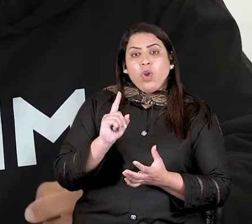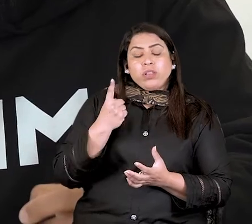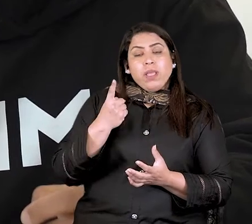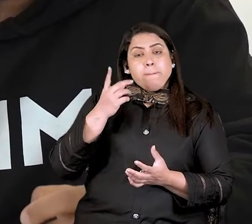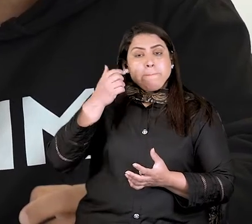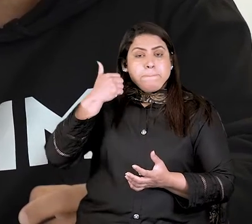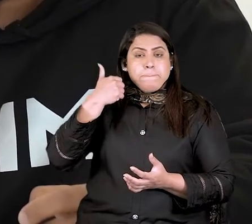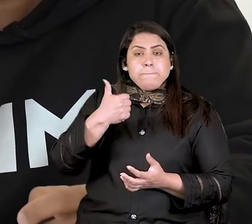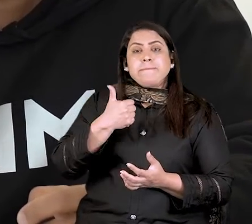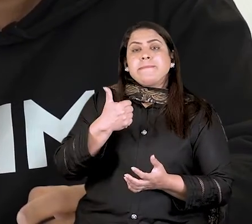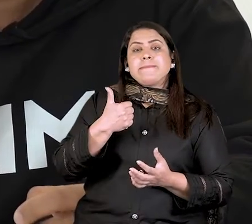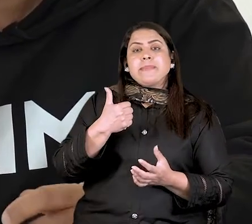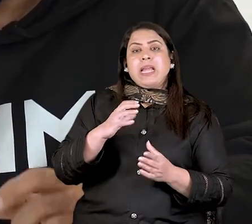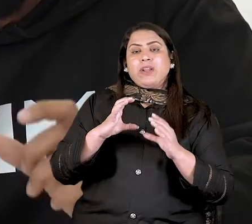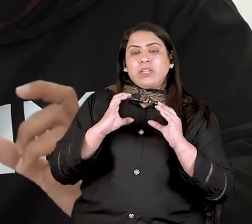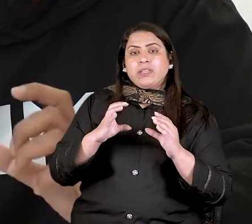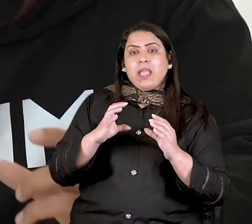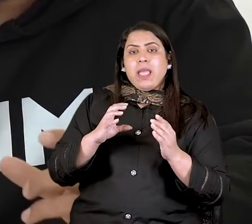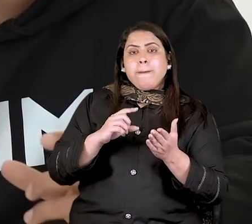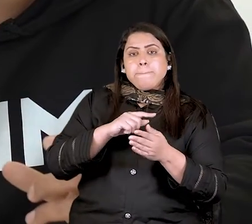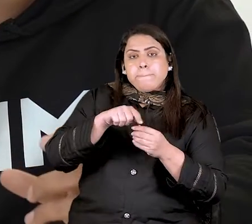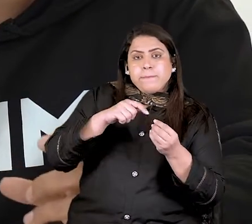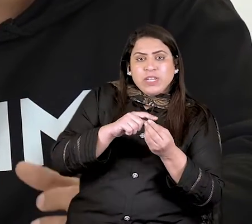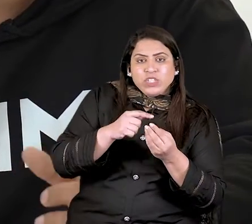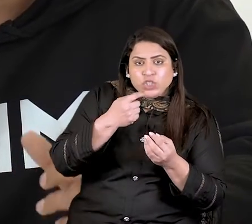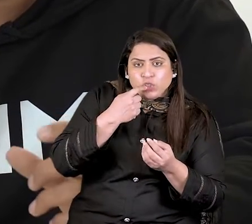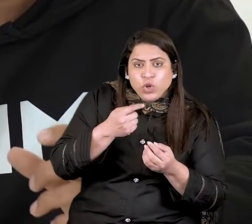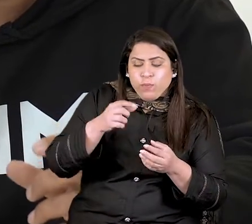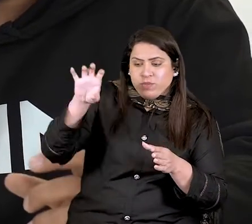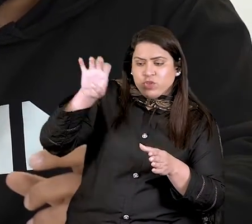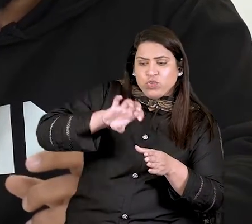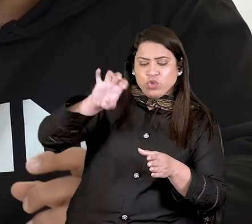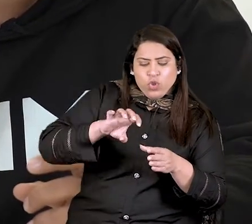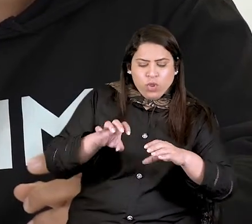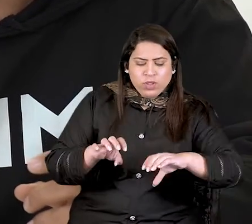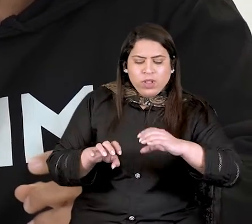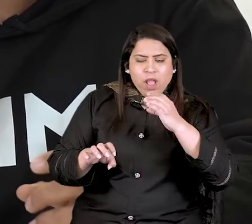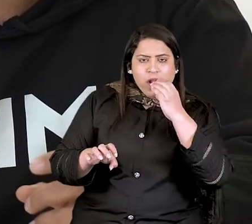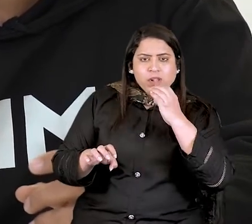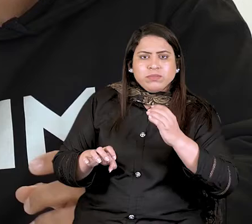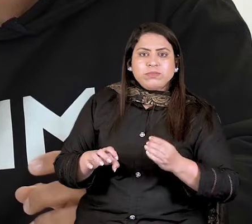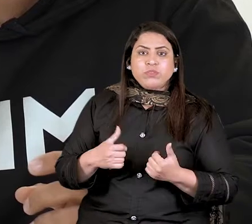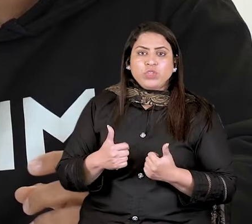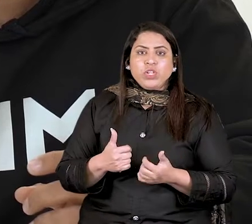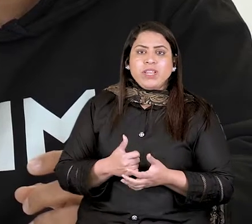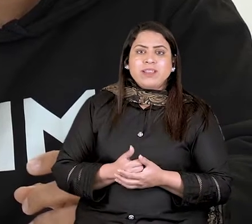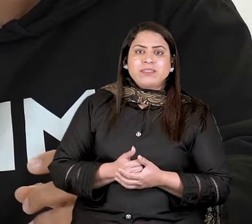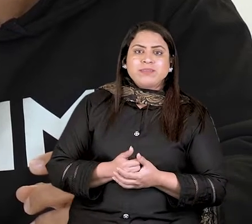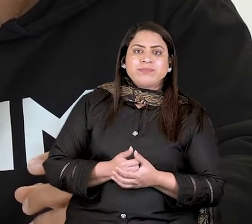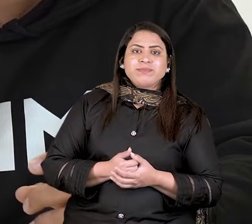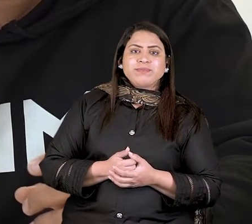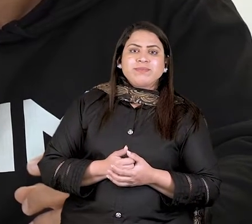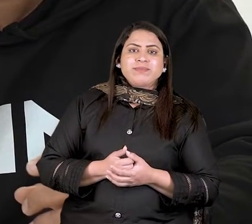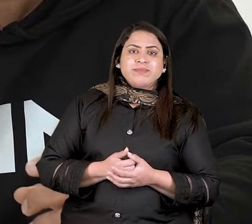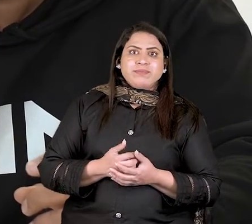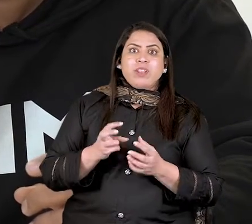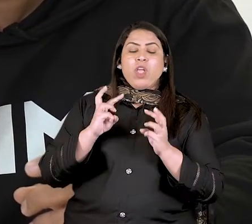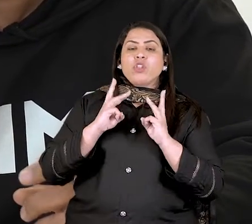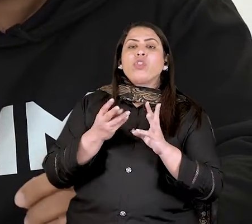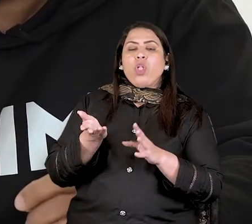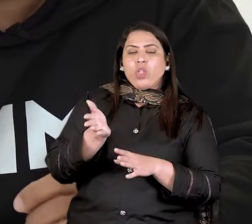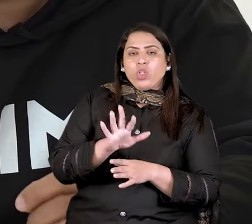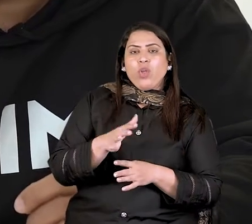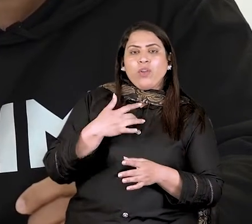you, a couple of chips dipped, that burger in the mouth. I normally have the Chipotle Wild West